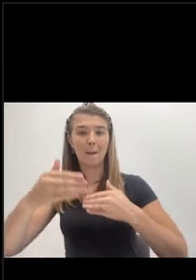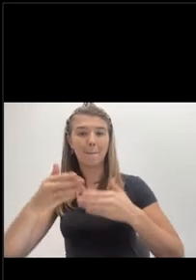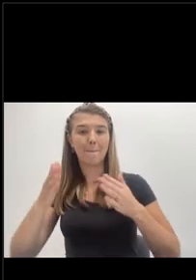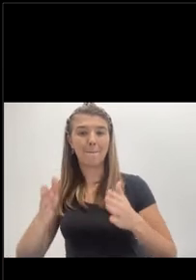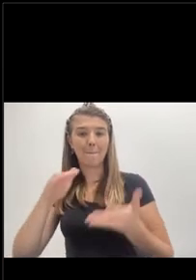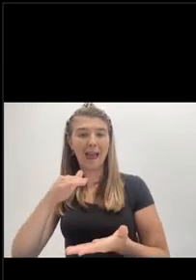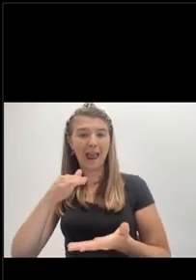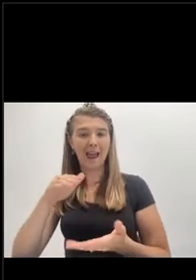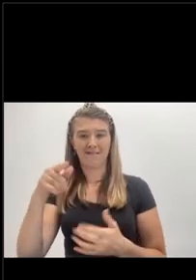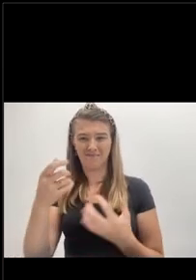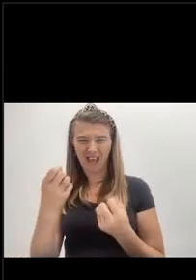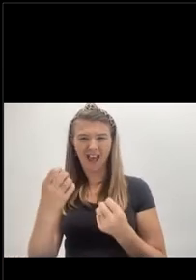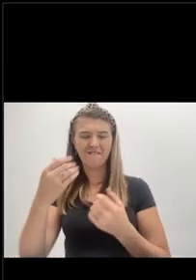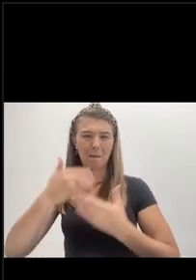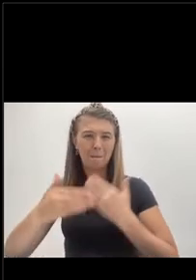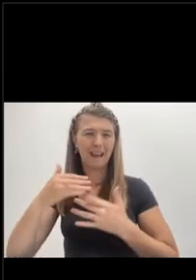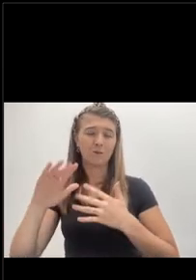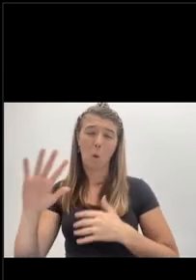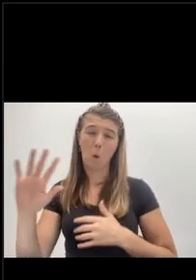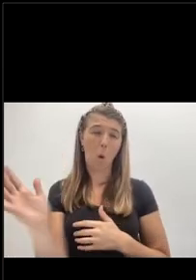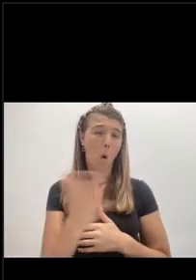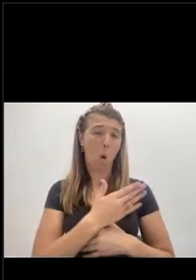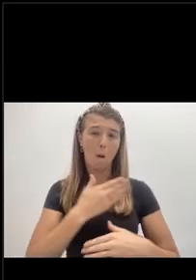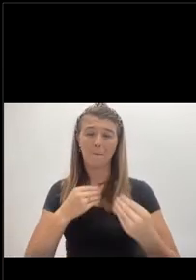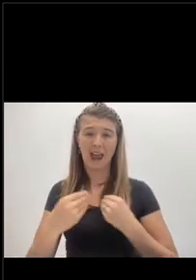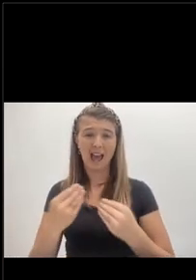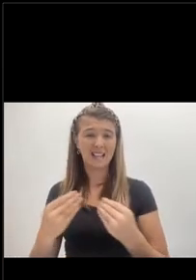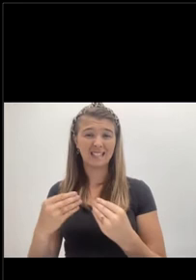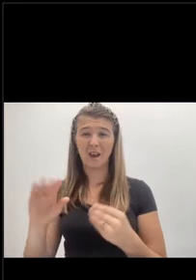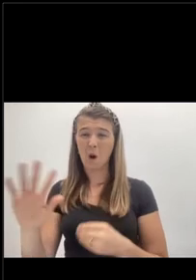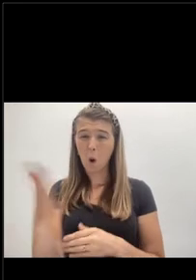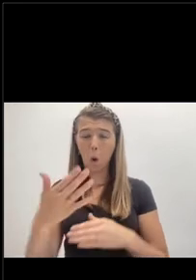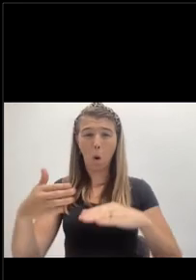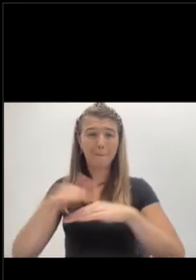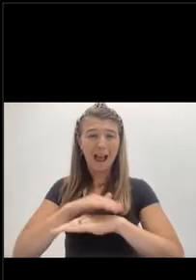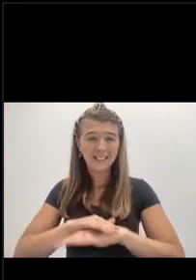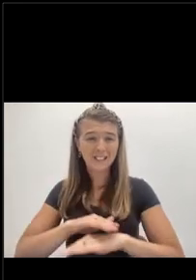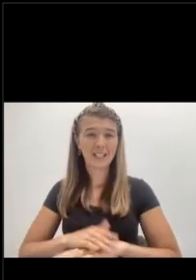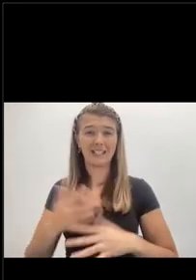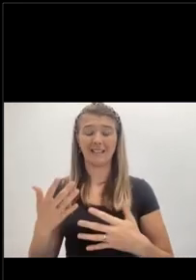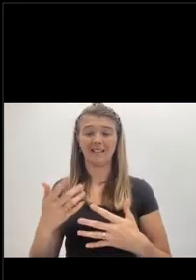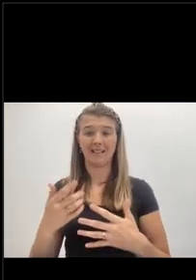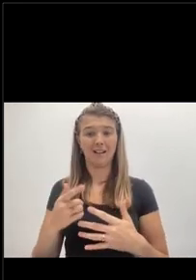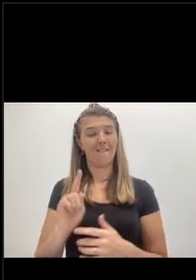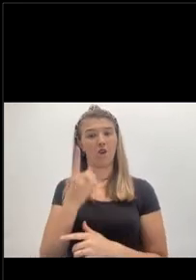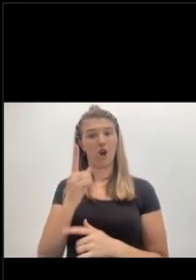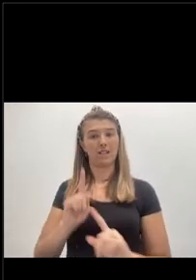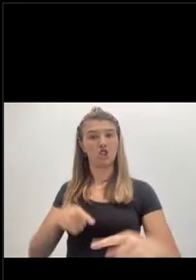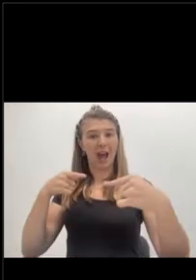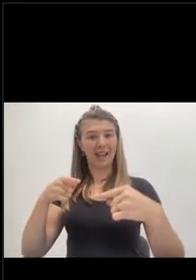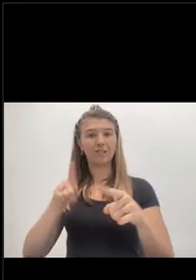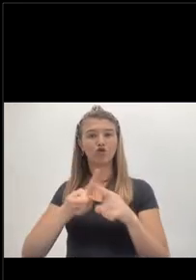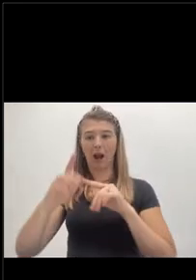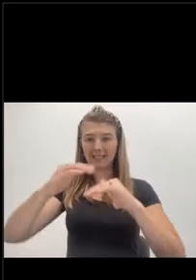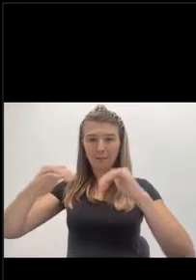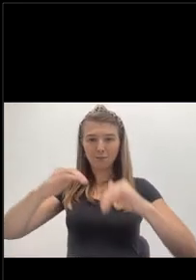there's a mixture of every plastic, every kind of packaging type. And the first challenge for us is to be able to separate that